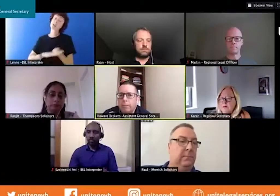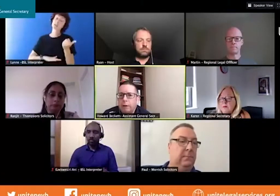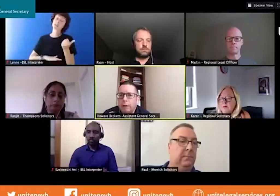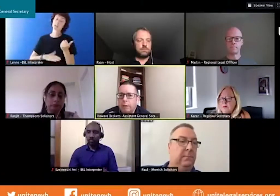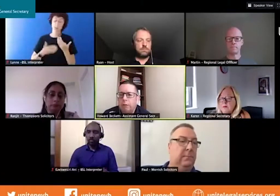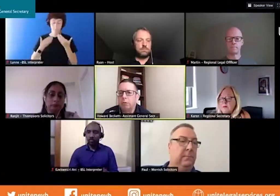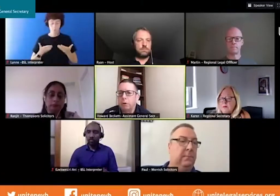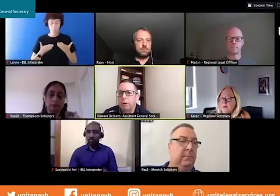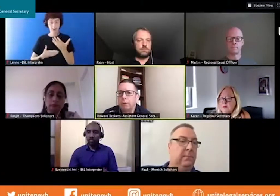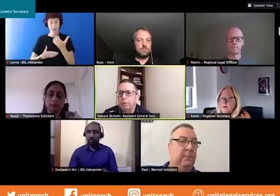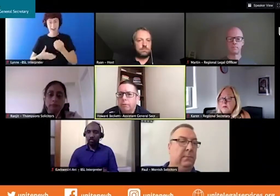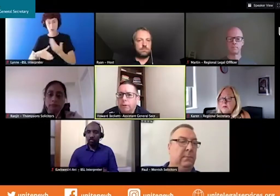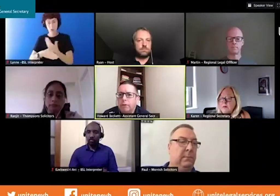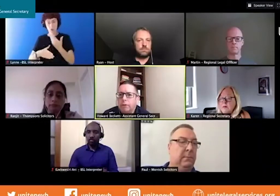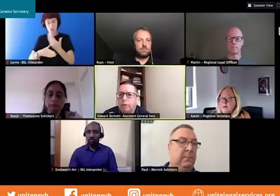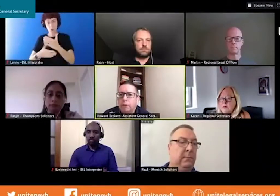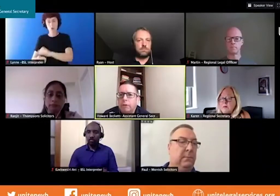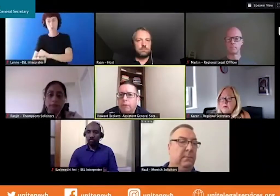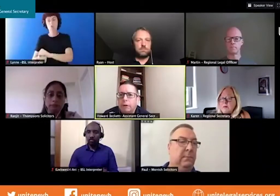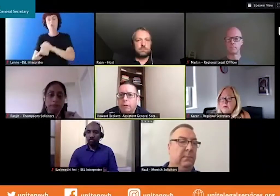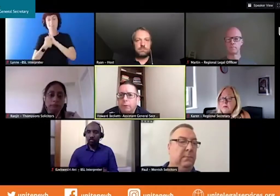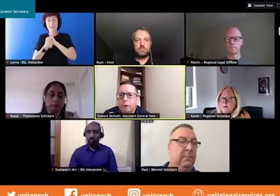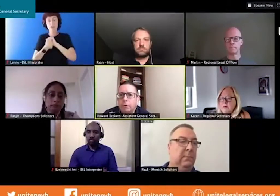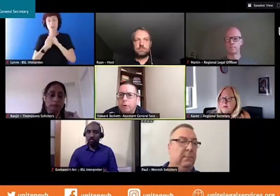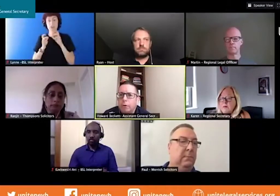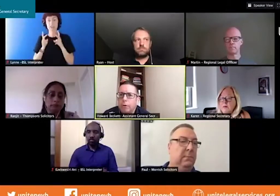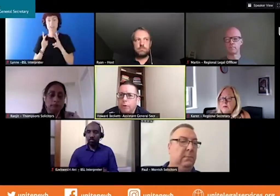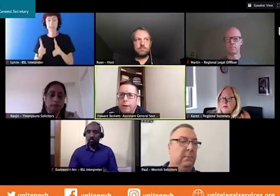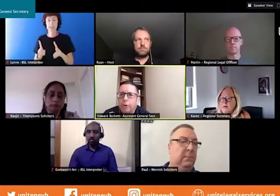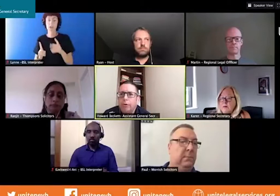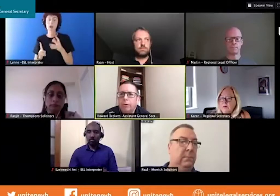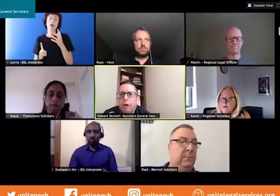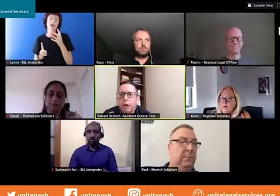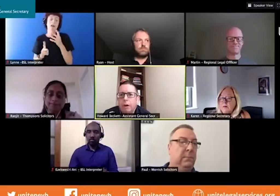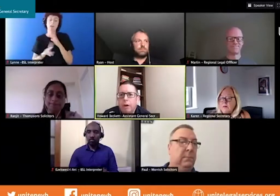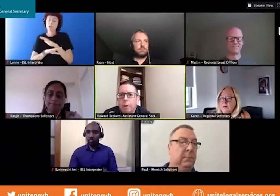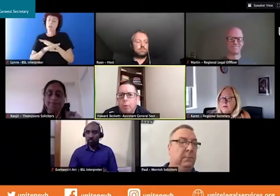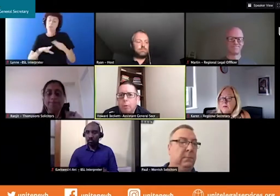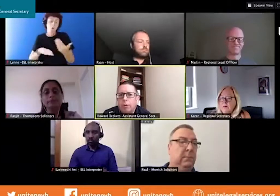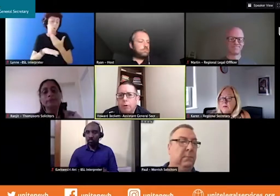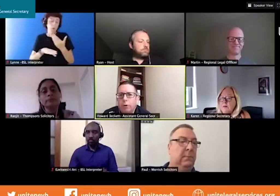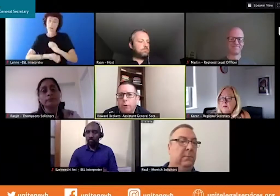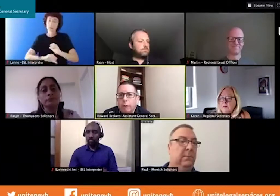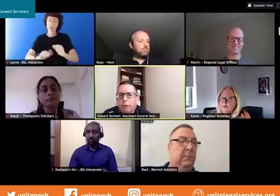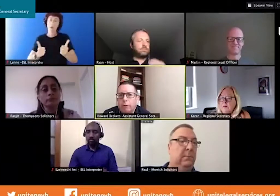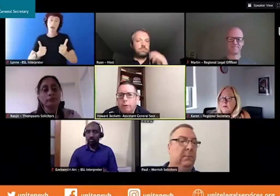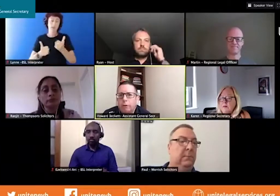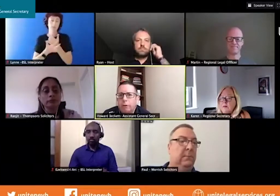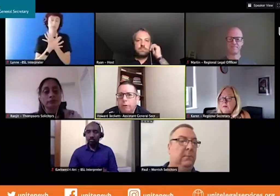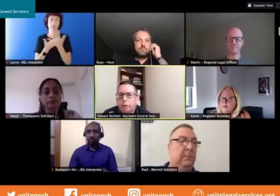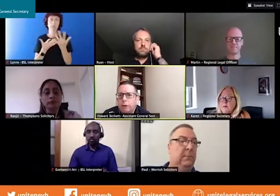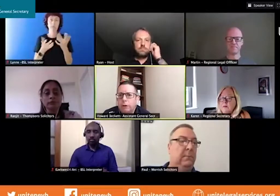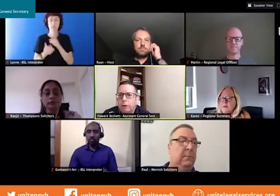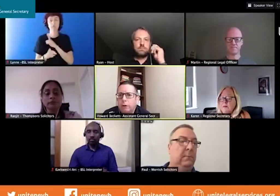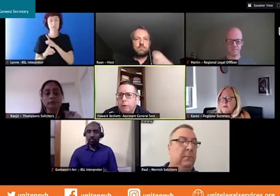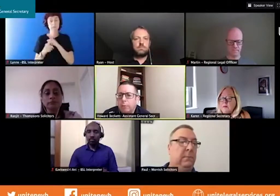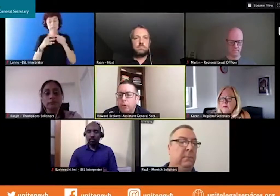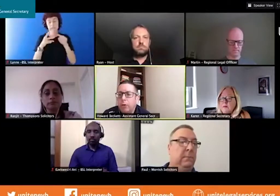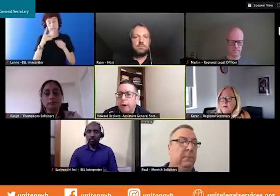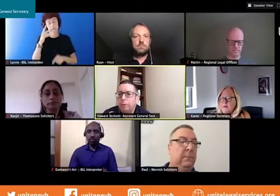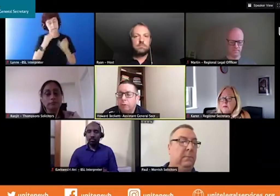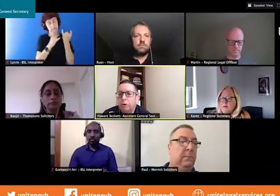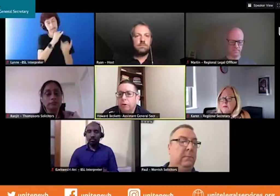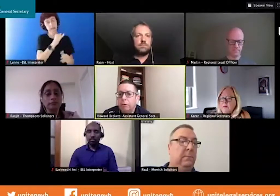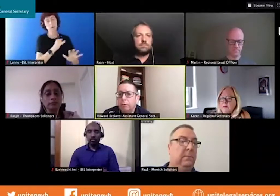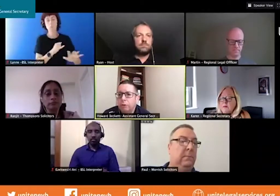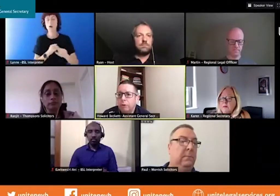scheme. It's not working for reasons that we could go on all day about. But what it does say to us is that the employer has